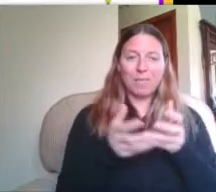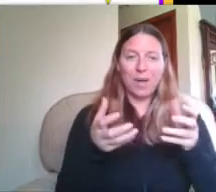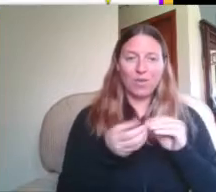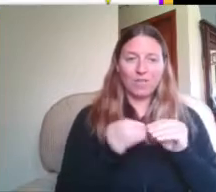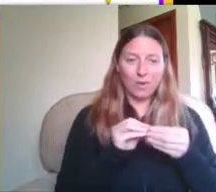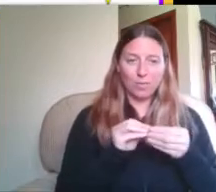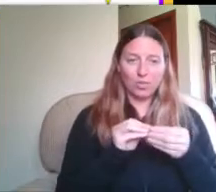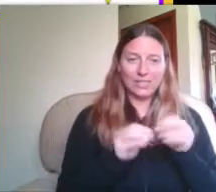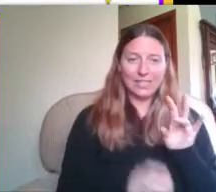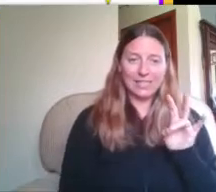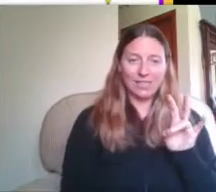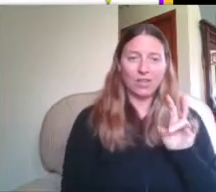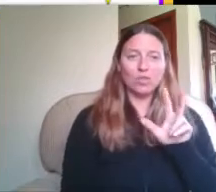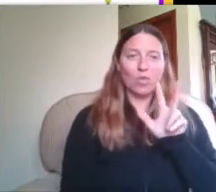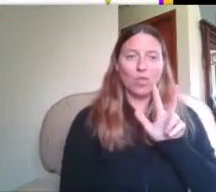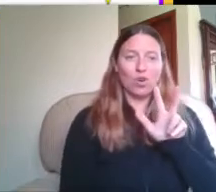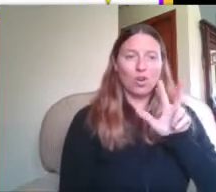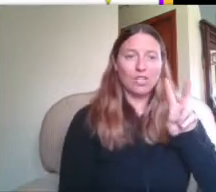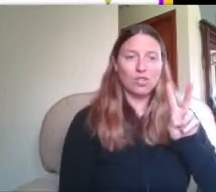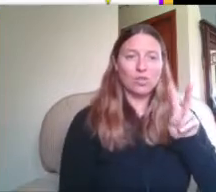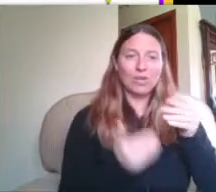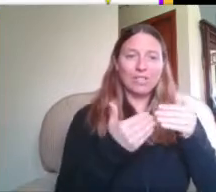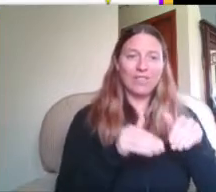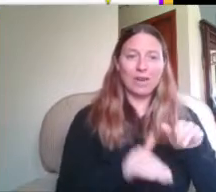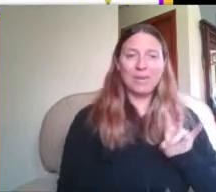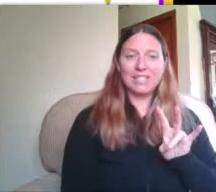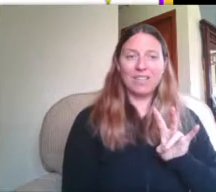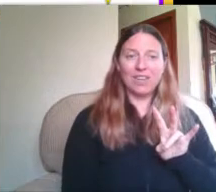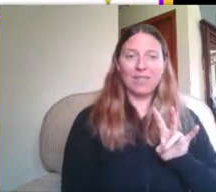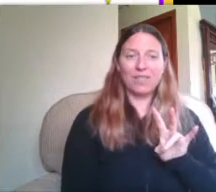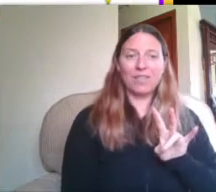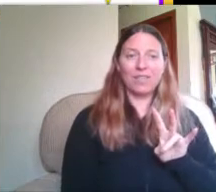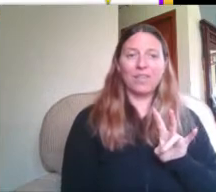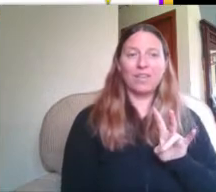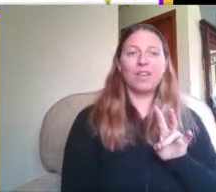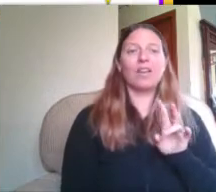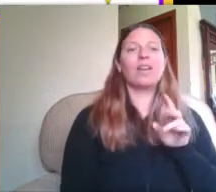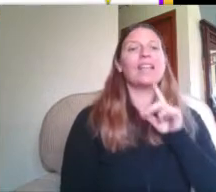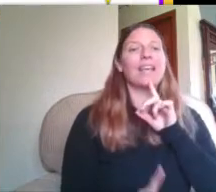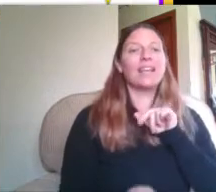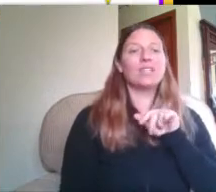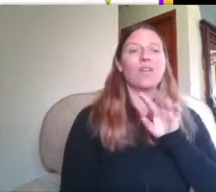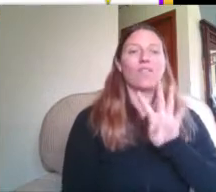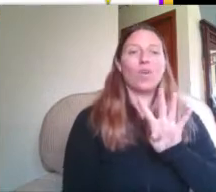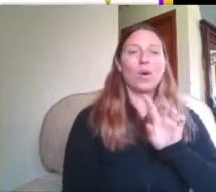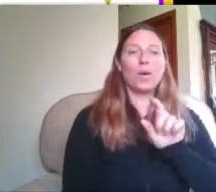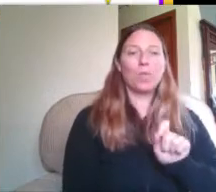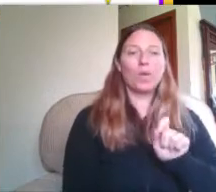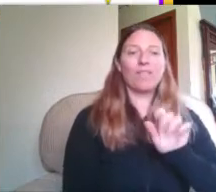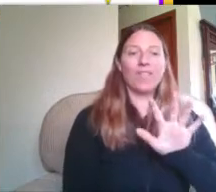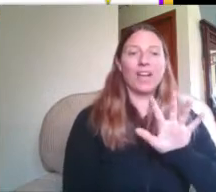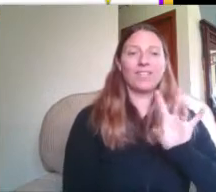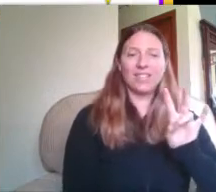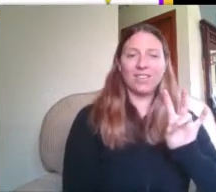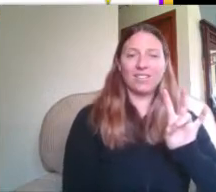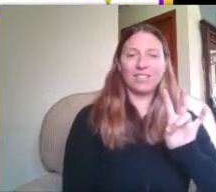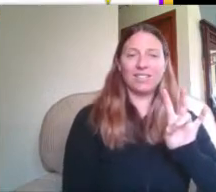7. So 32 divided by 7 is 4.57.